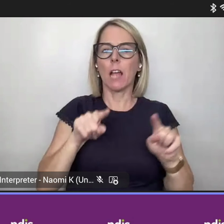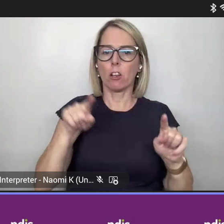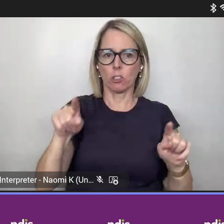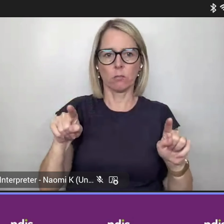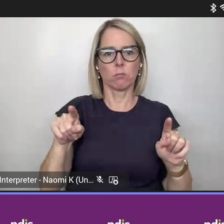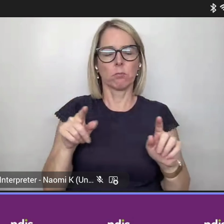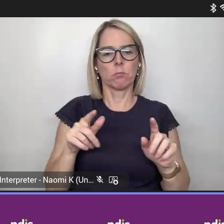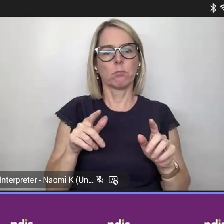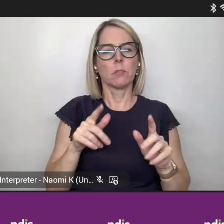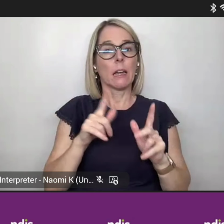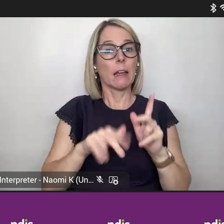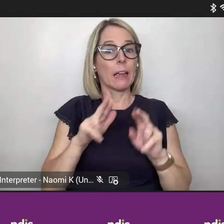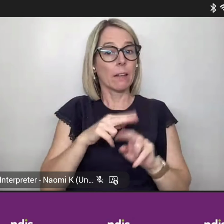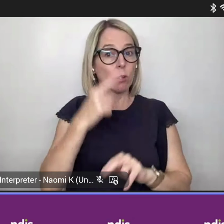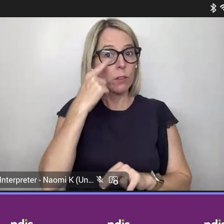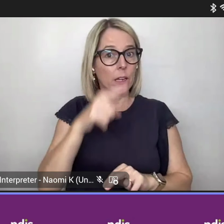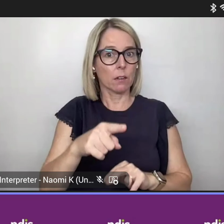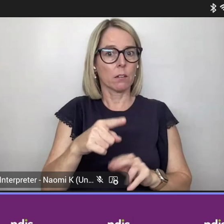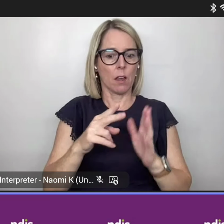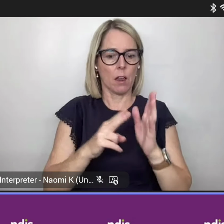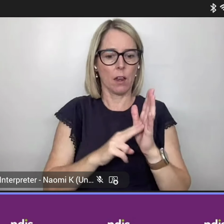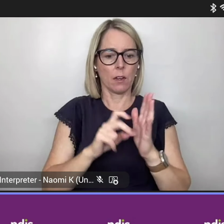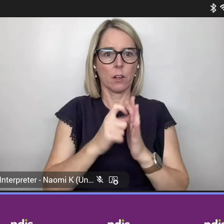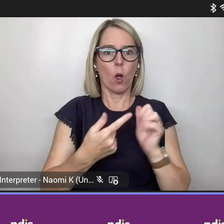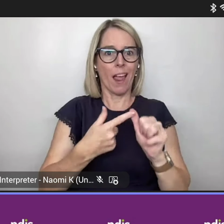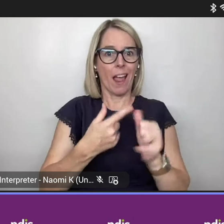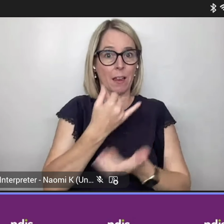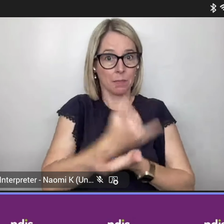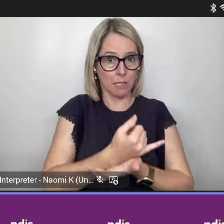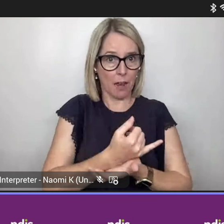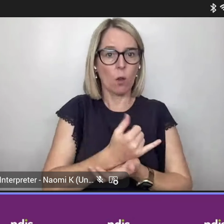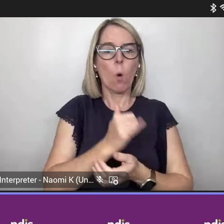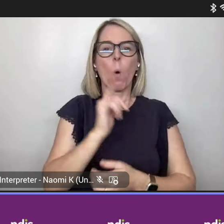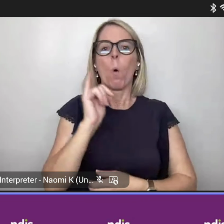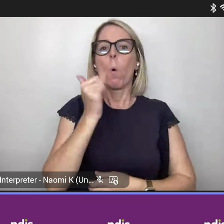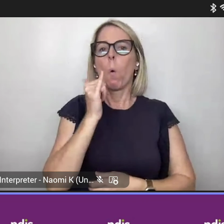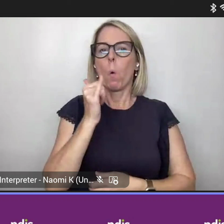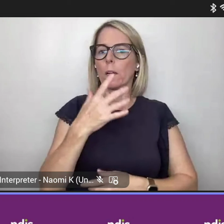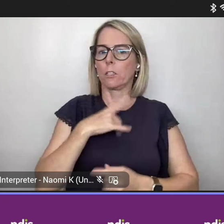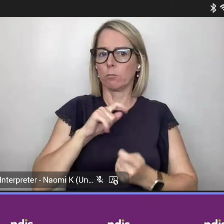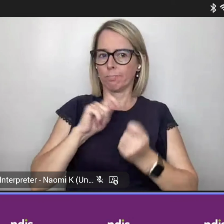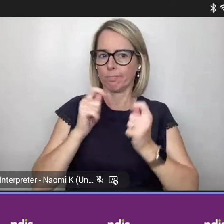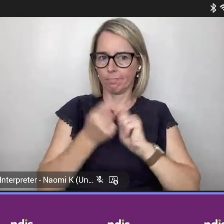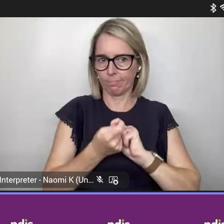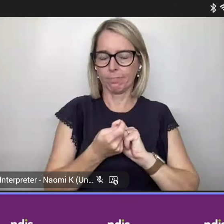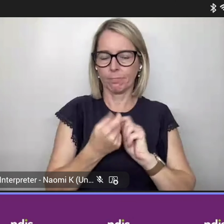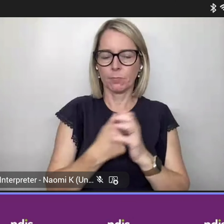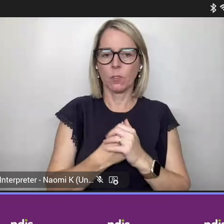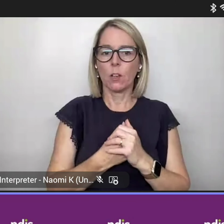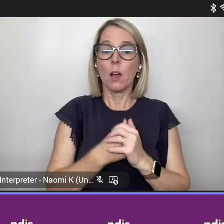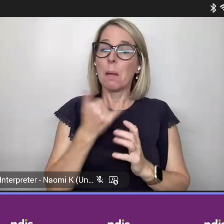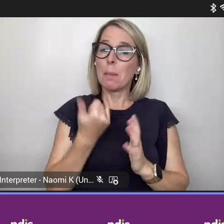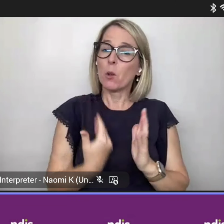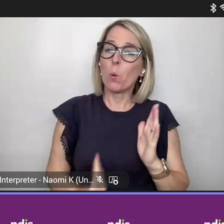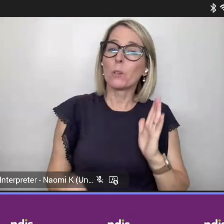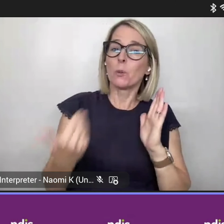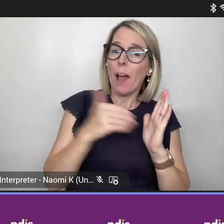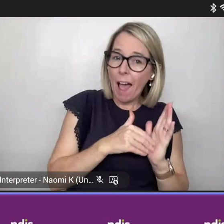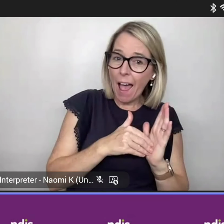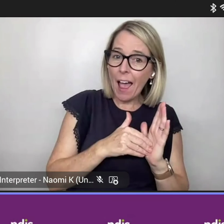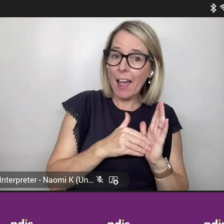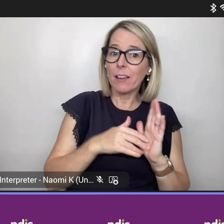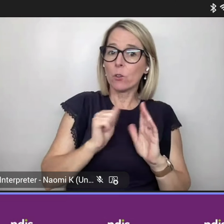of impairments, you should contact us. You may want to apply to add a category of impairments or to remove an